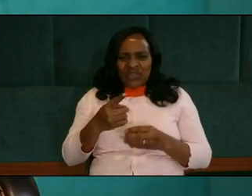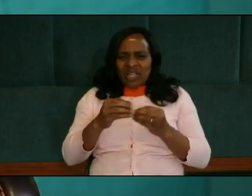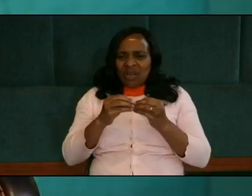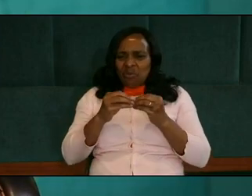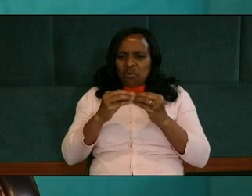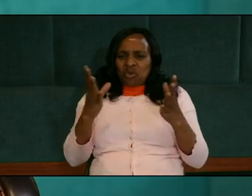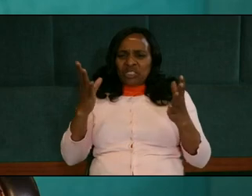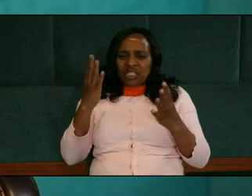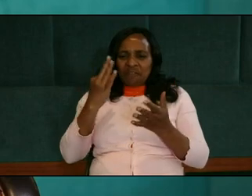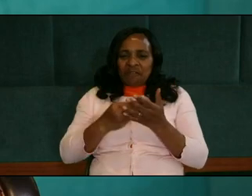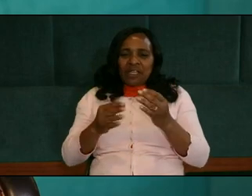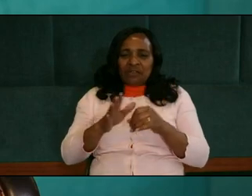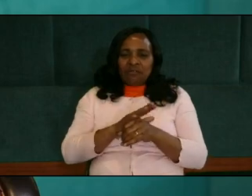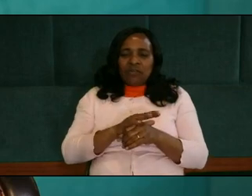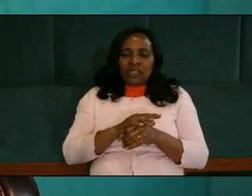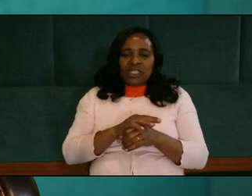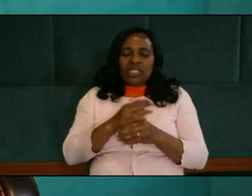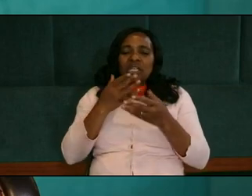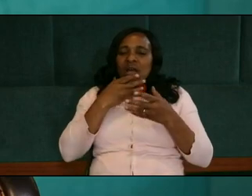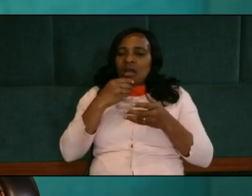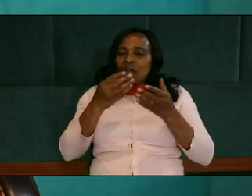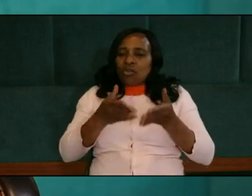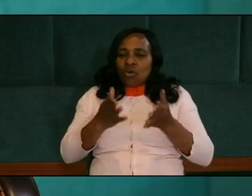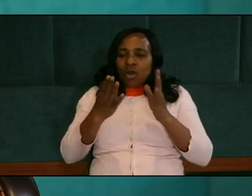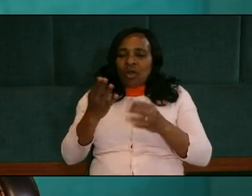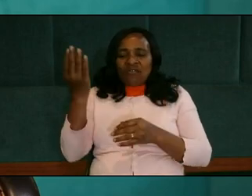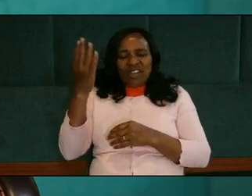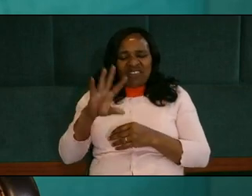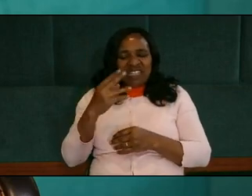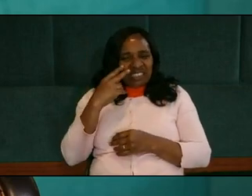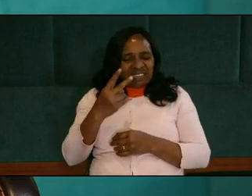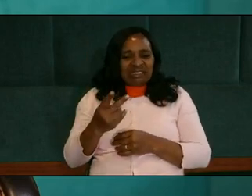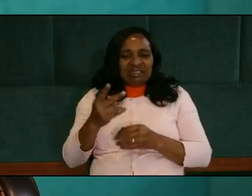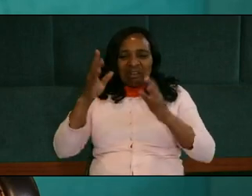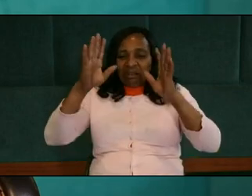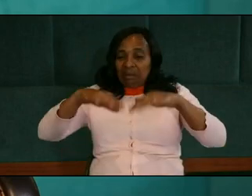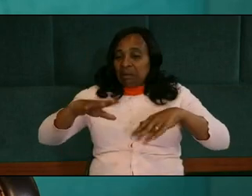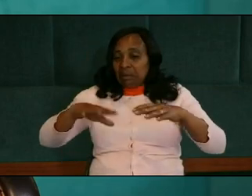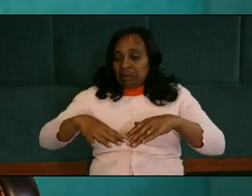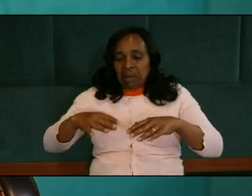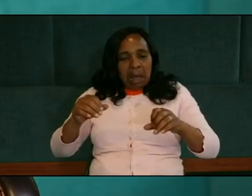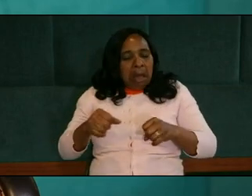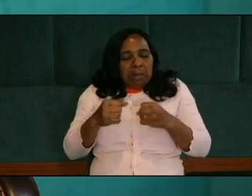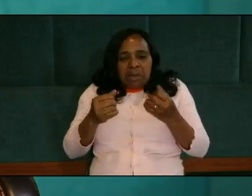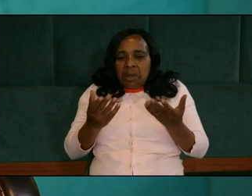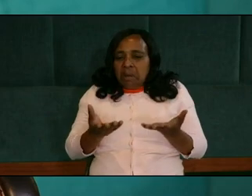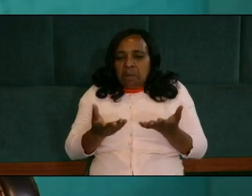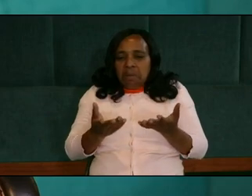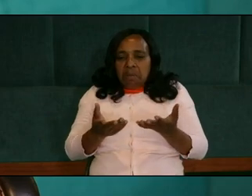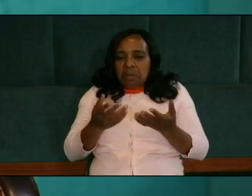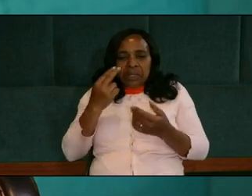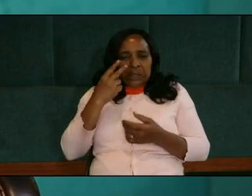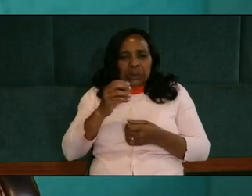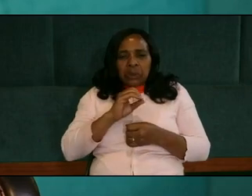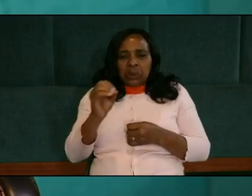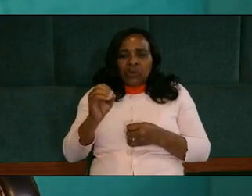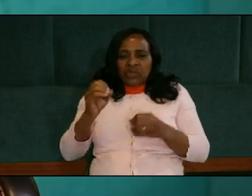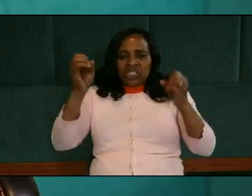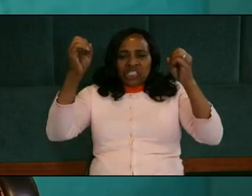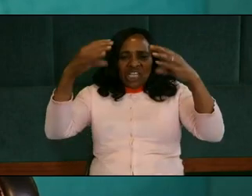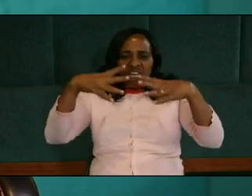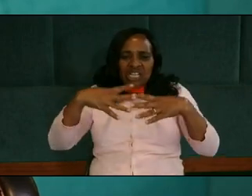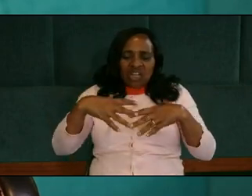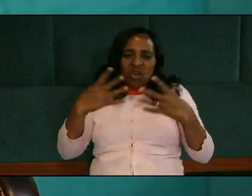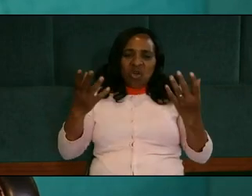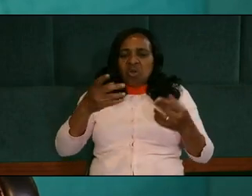ark, because you've never seen rain. You don't even know how it's supposed to happen. Is it supposed to start when the sun is shining, or when